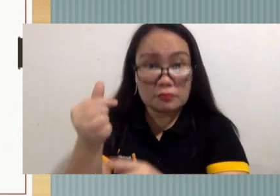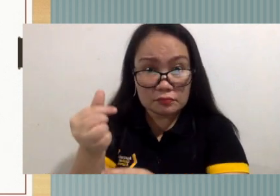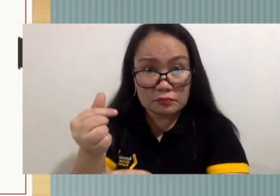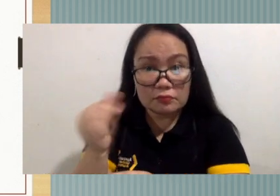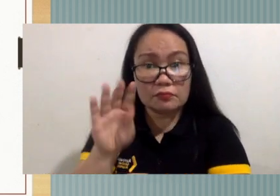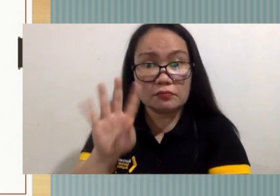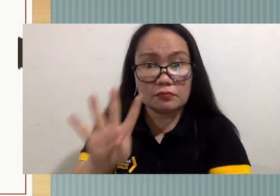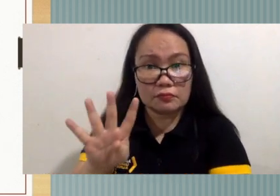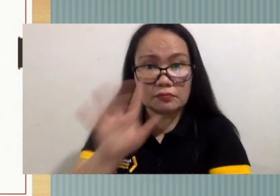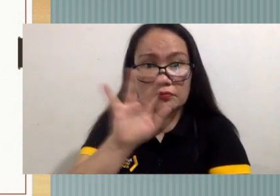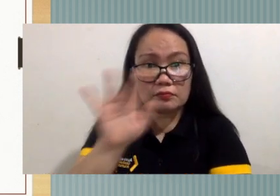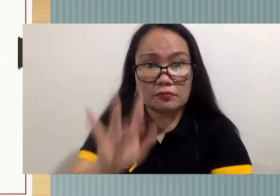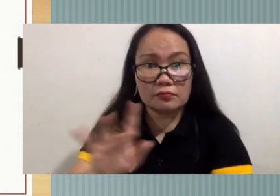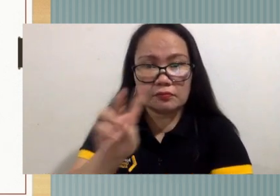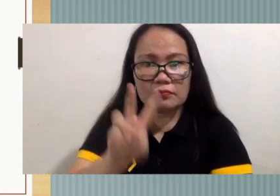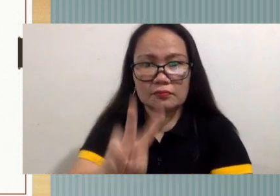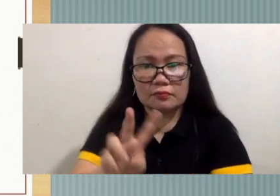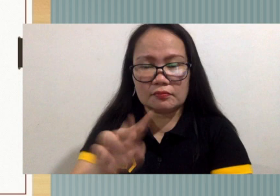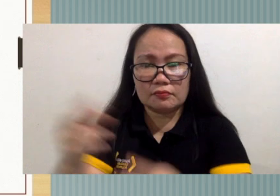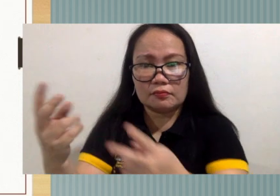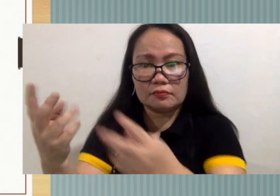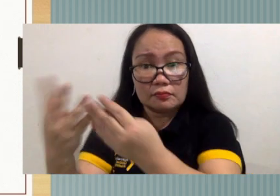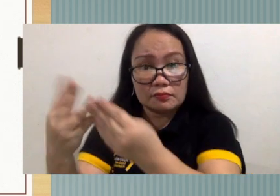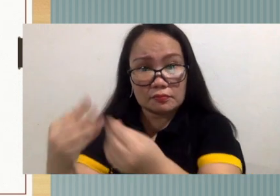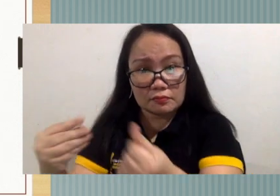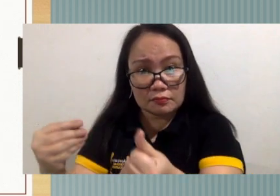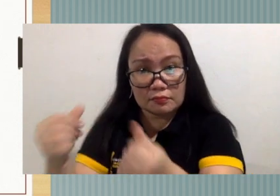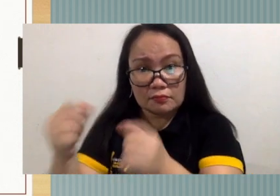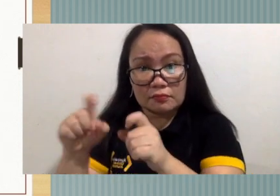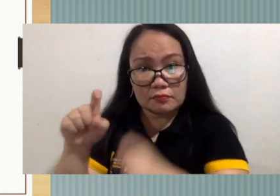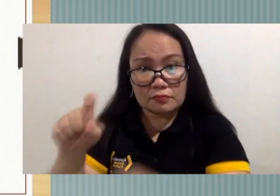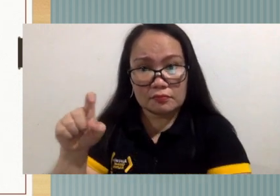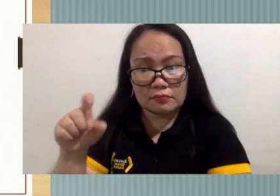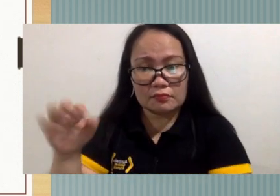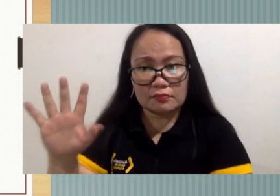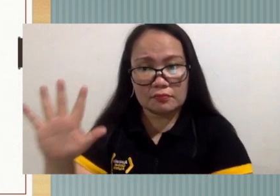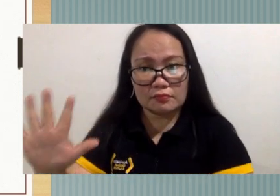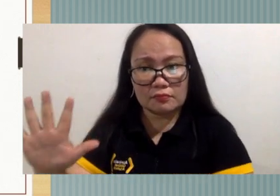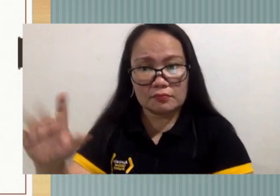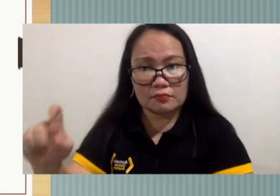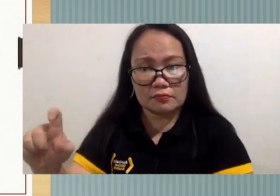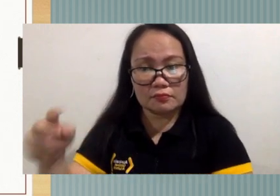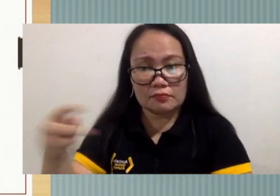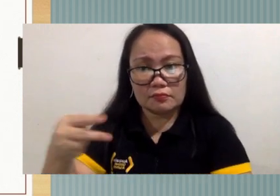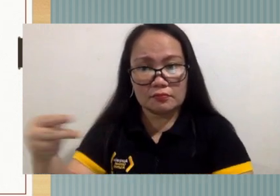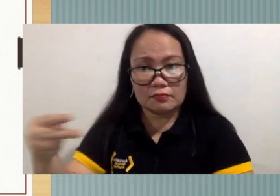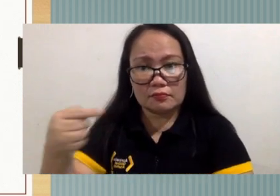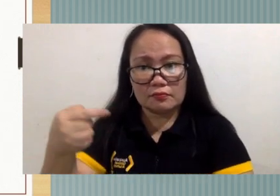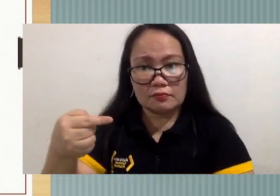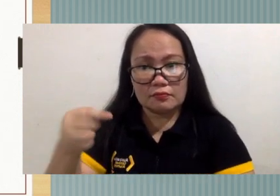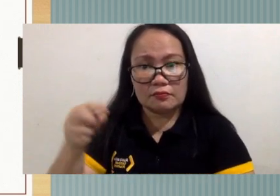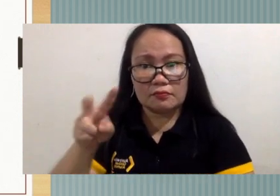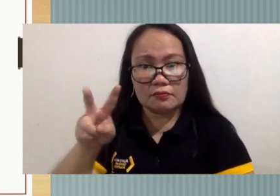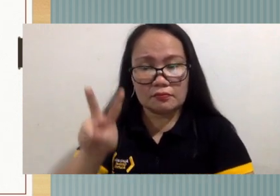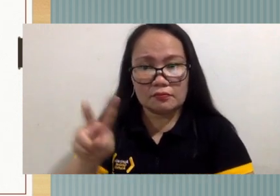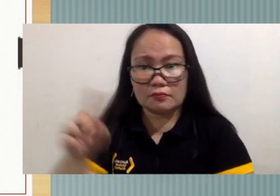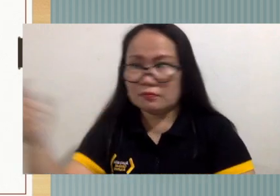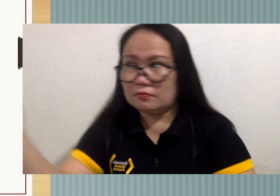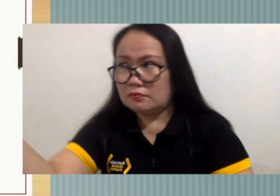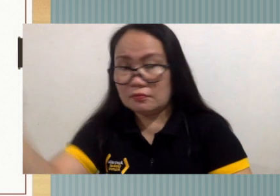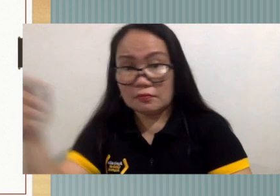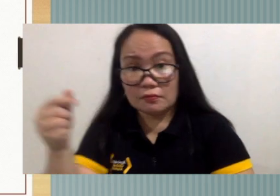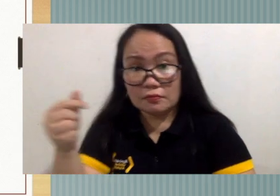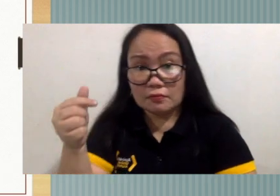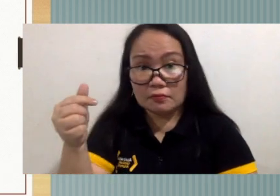positive 4 square root of 2. Solve for x. So, we will have 5x is equal to negative 2.